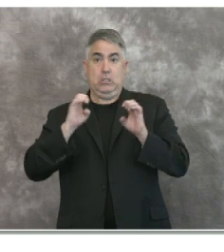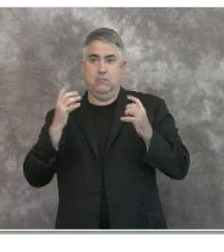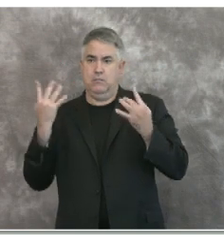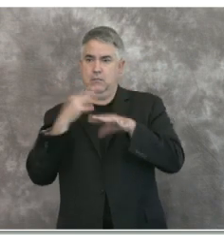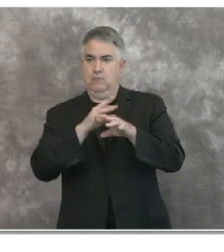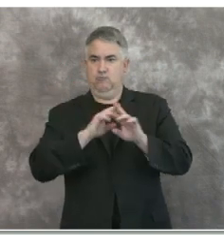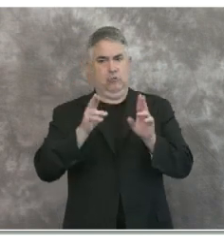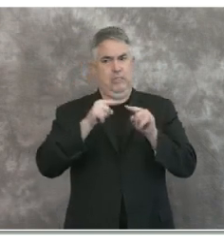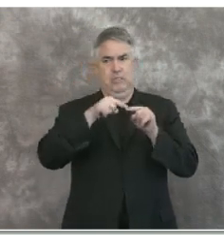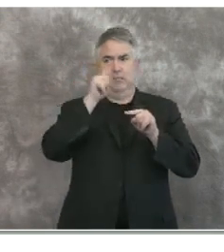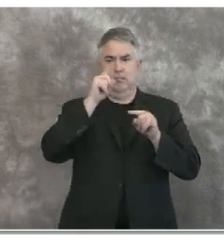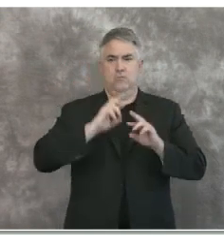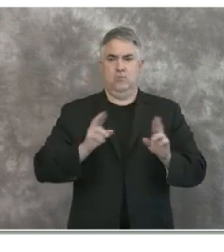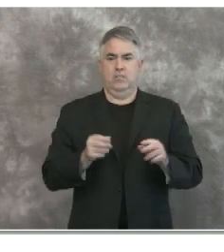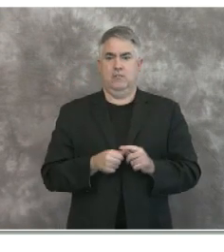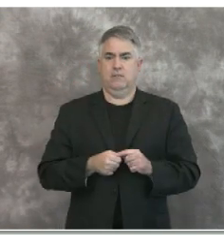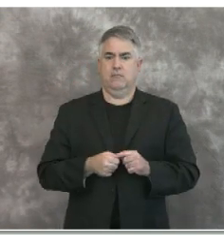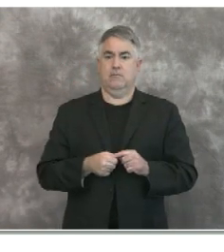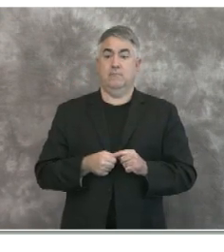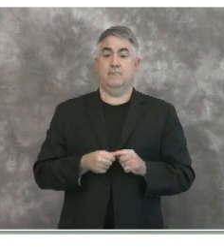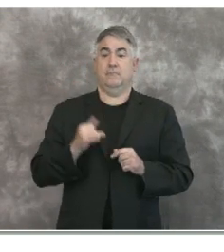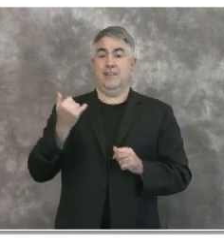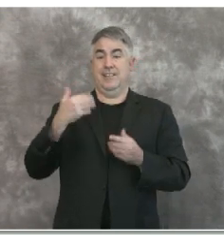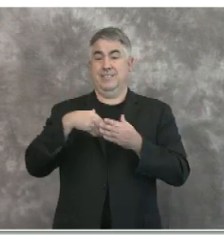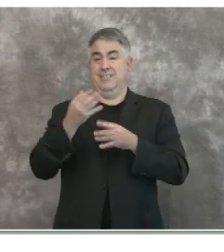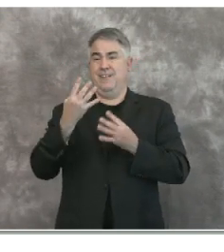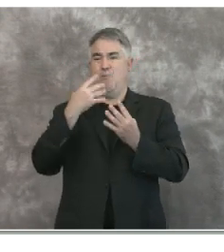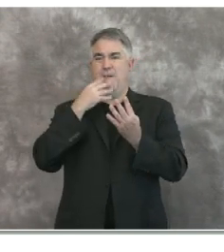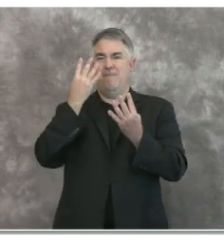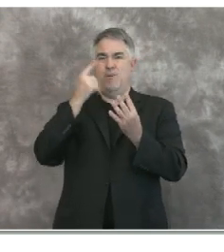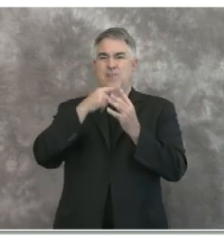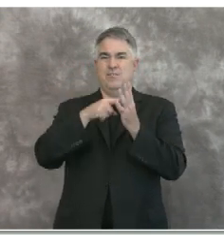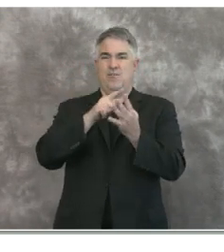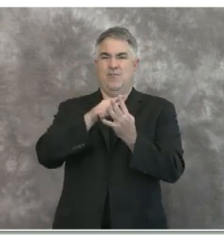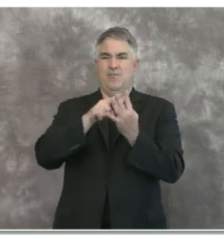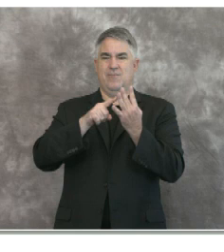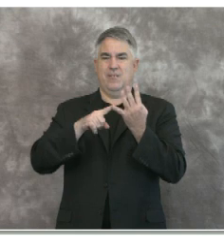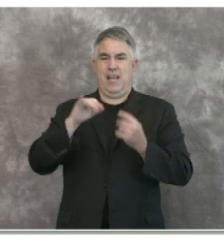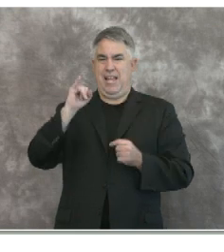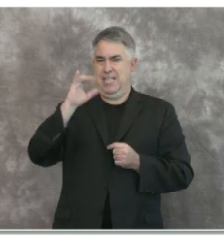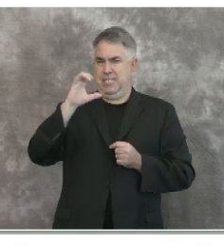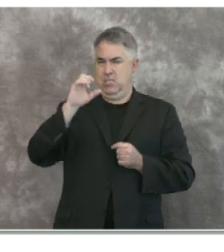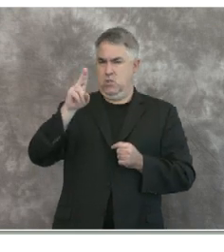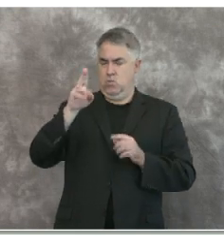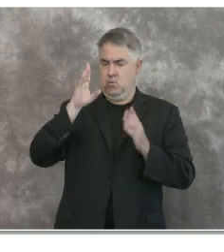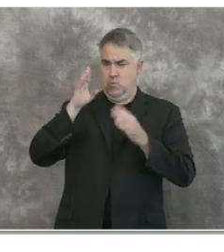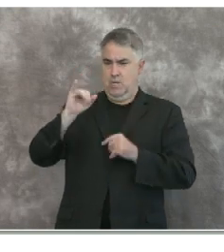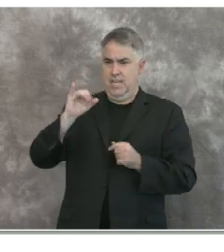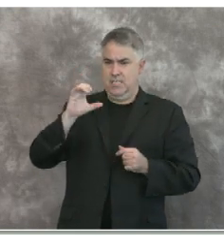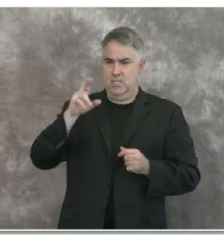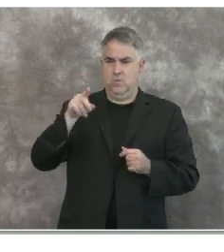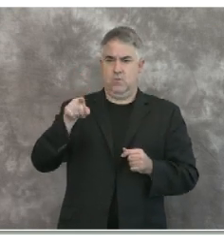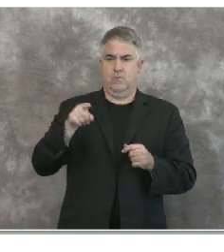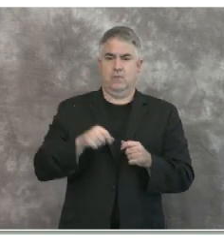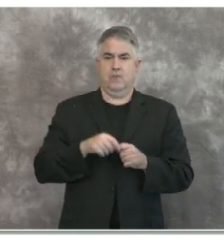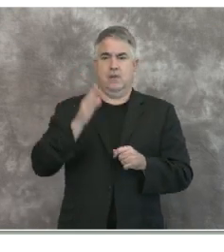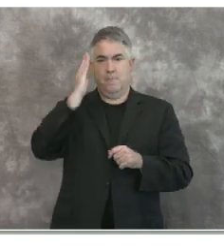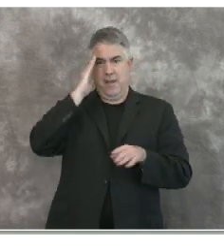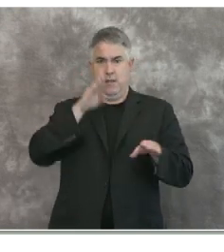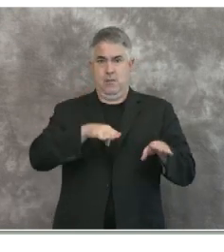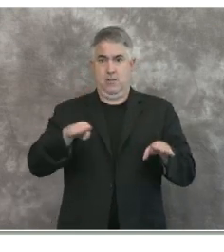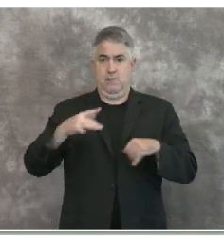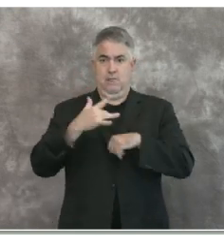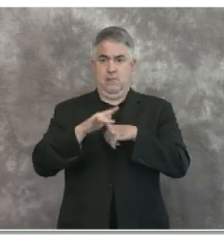In the next 4 slides, what we want to focus on is ICU bed occupancy and capacity. So this first